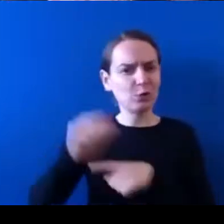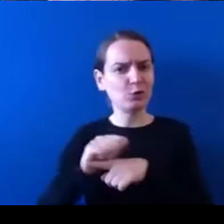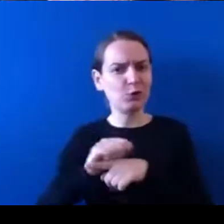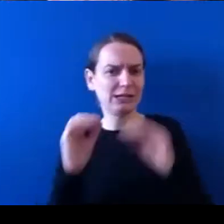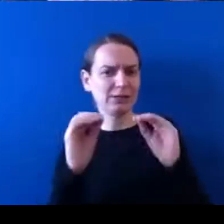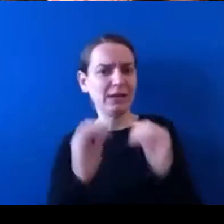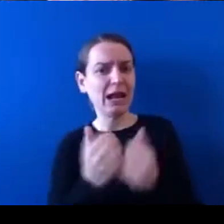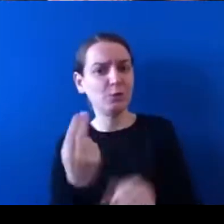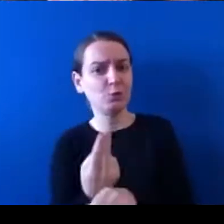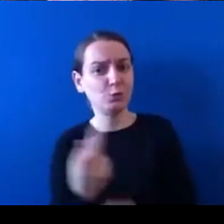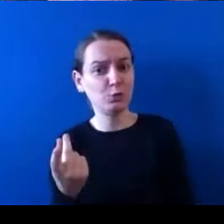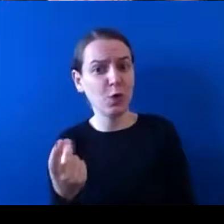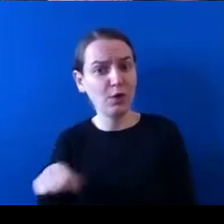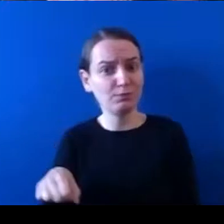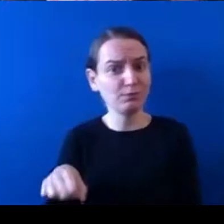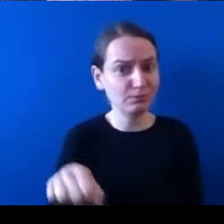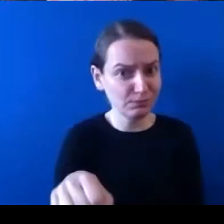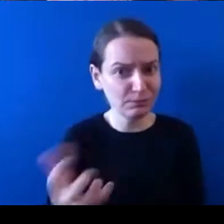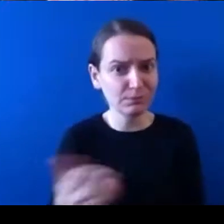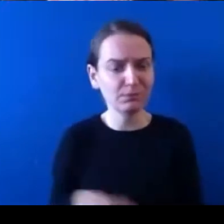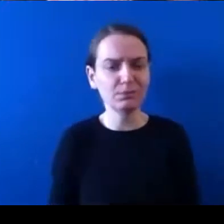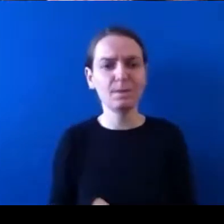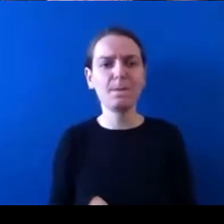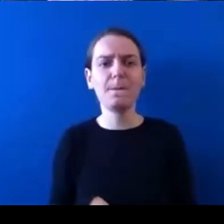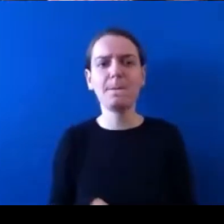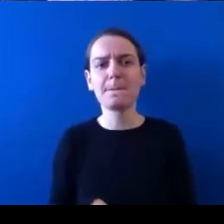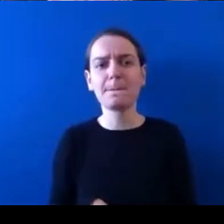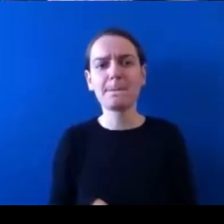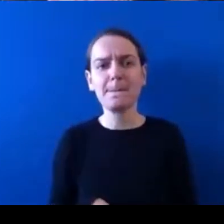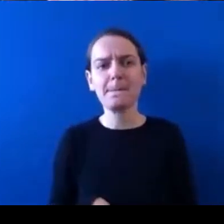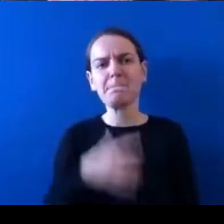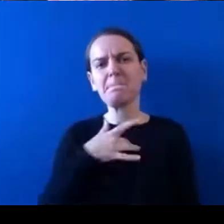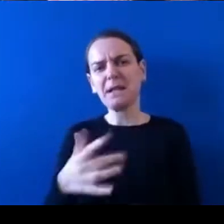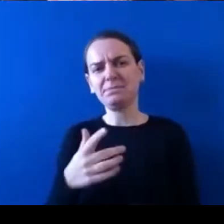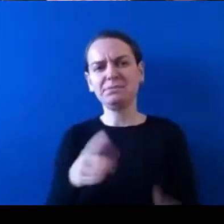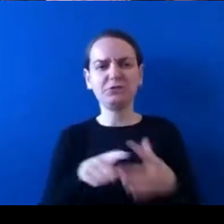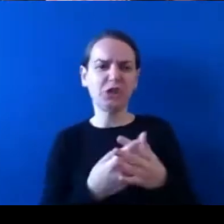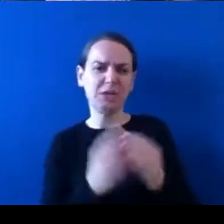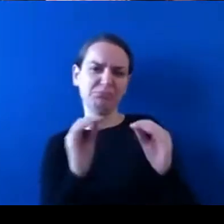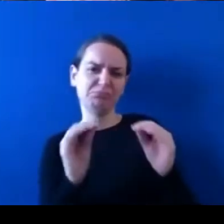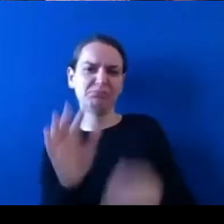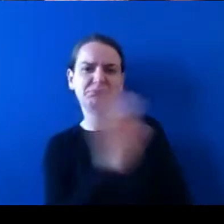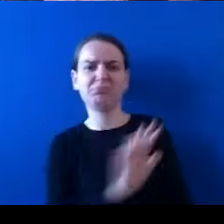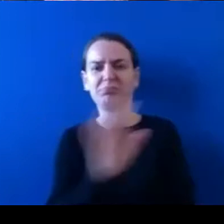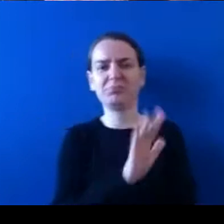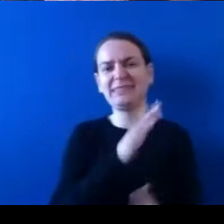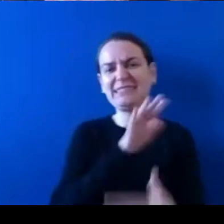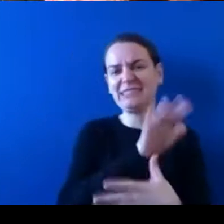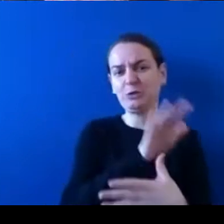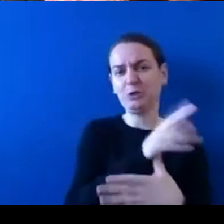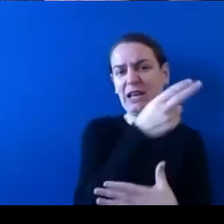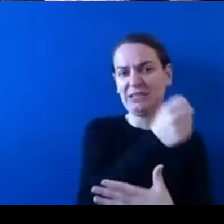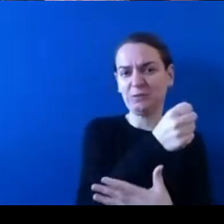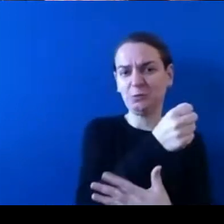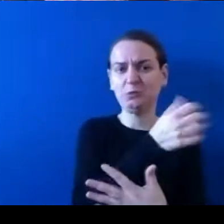because it takes about 2 years for a guide dog team to really mesh. And if you are getting a